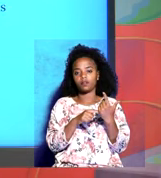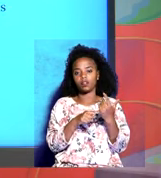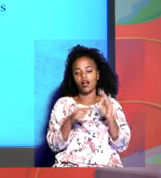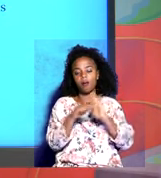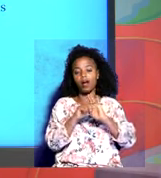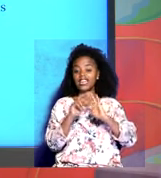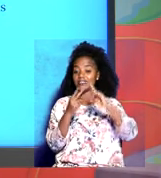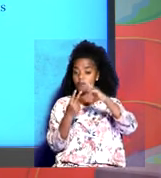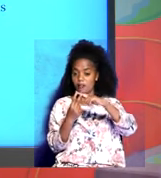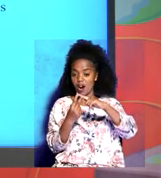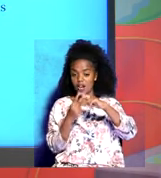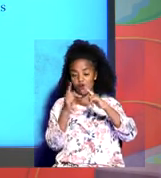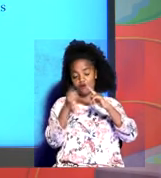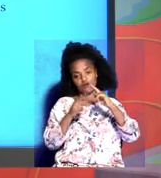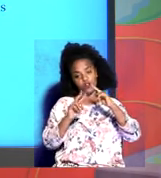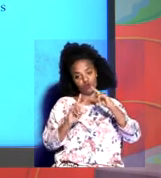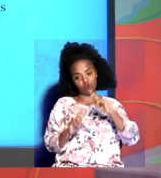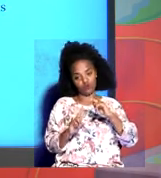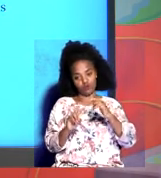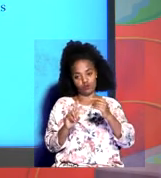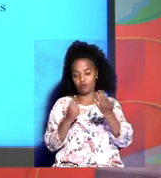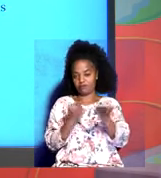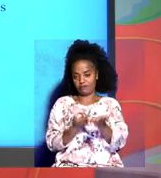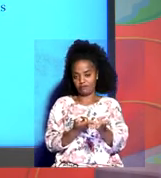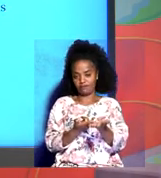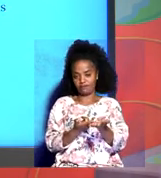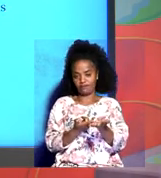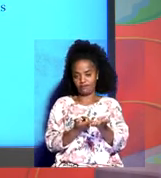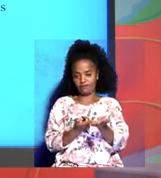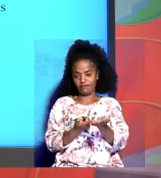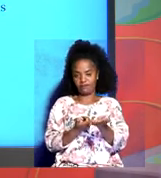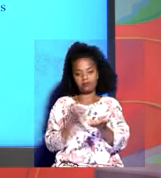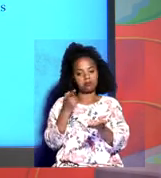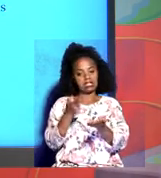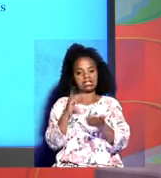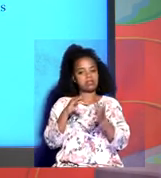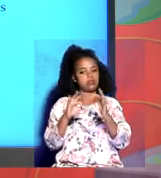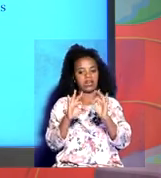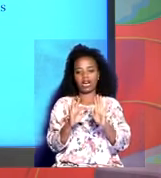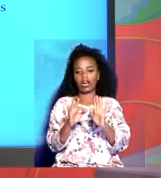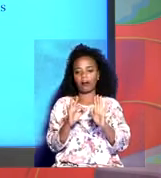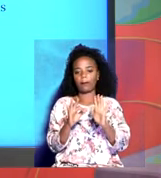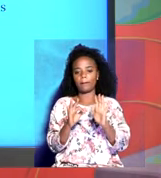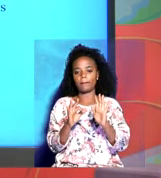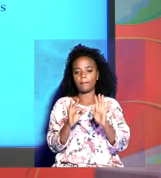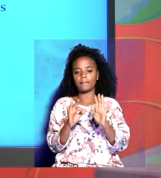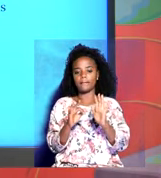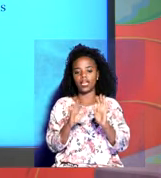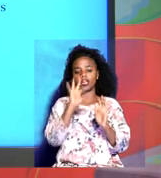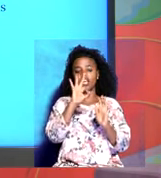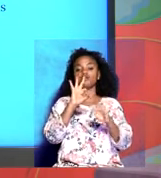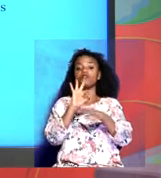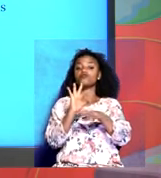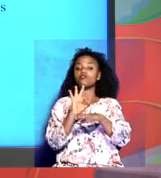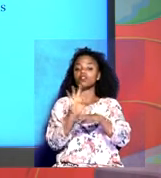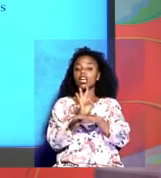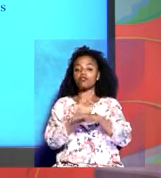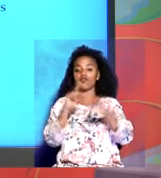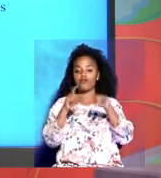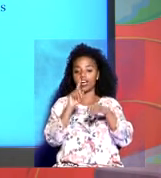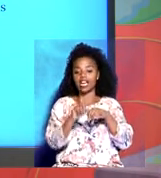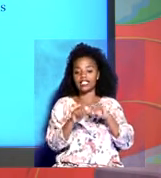minus pi over 2, we have minus pi over 2 here. For this case, no problem. For f of x or sine x equals